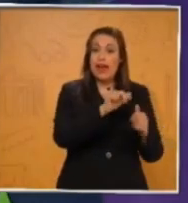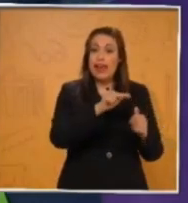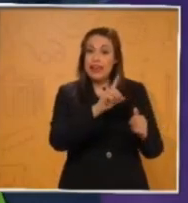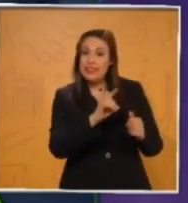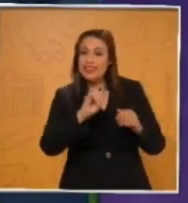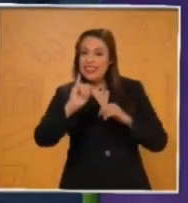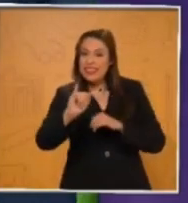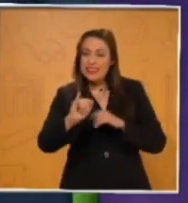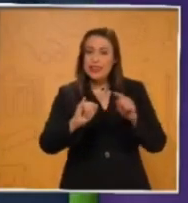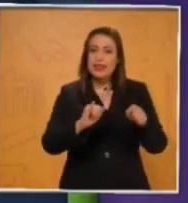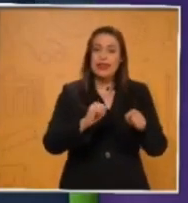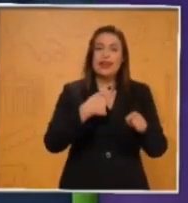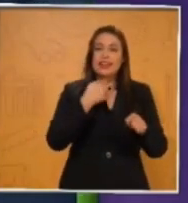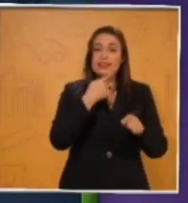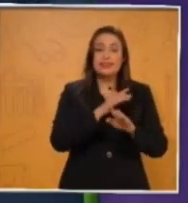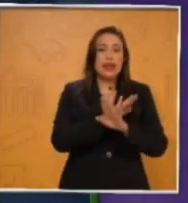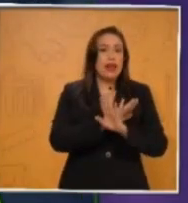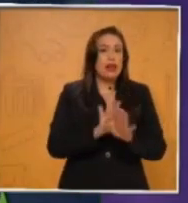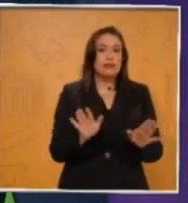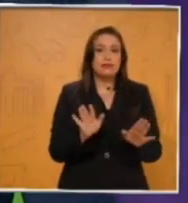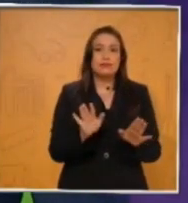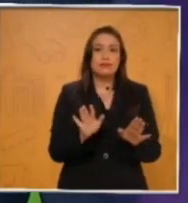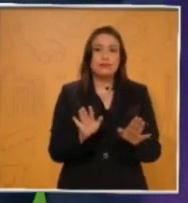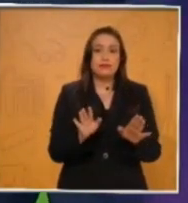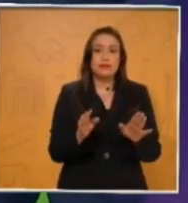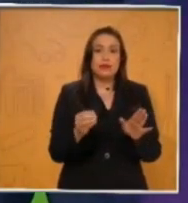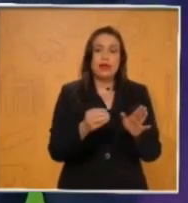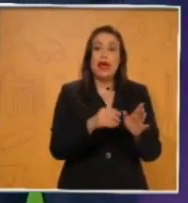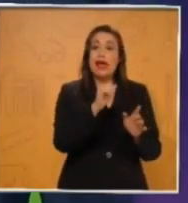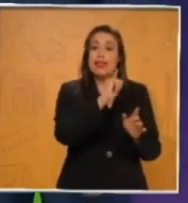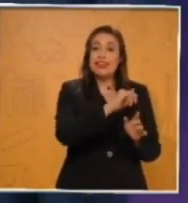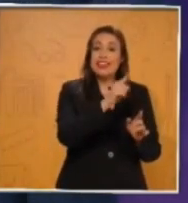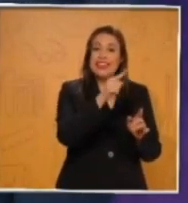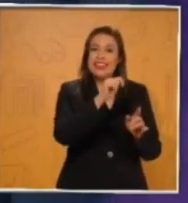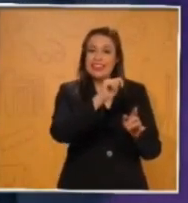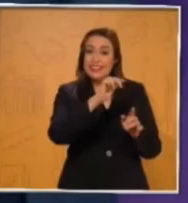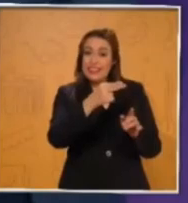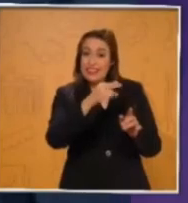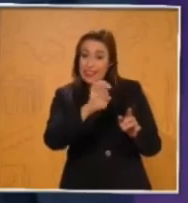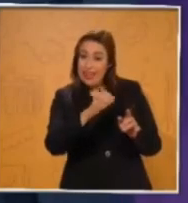only add the ed.